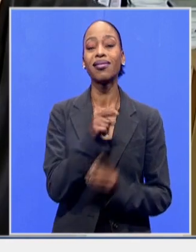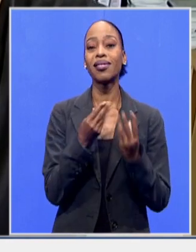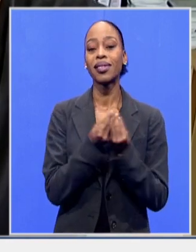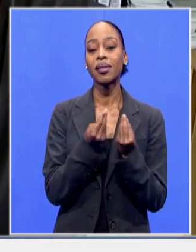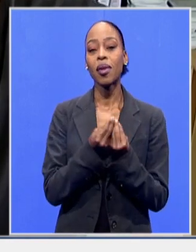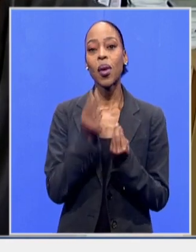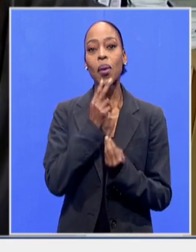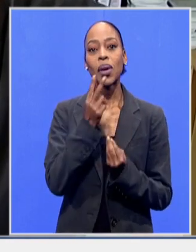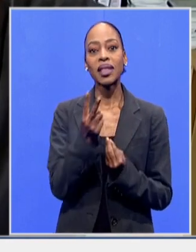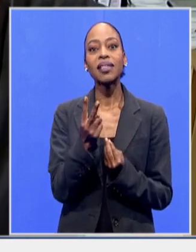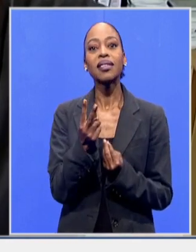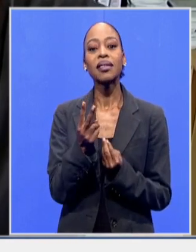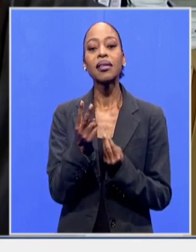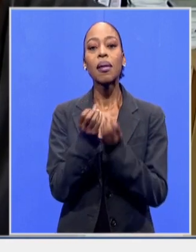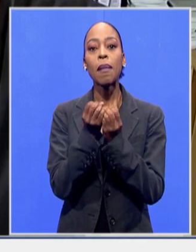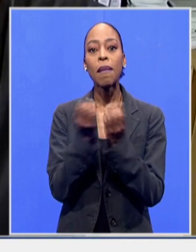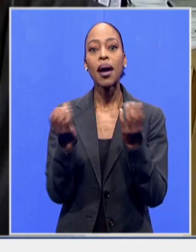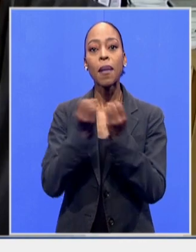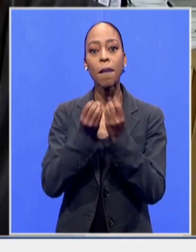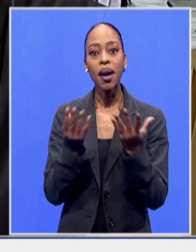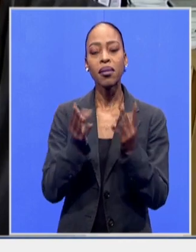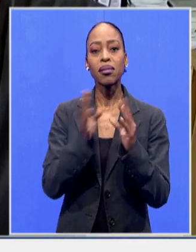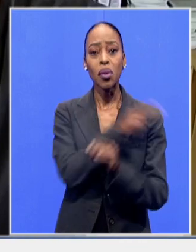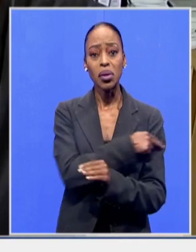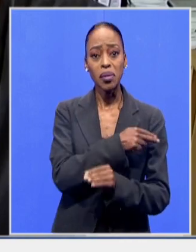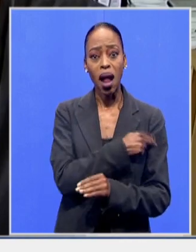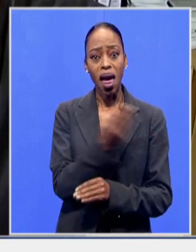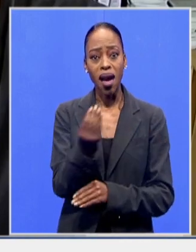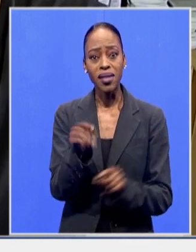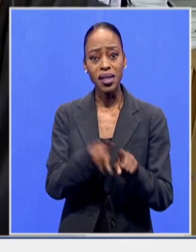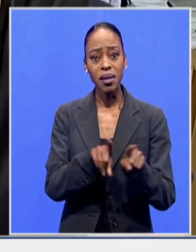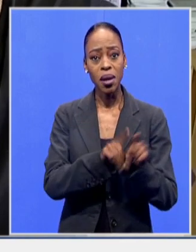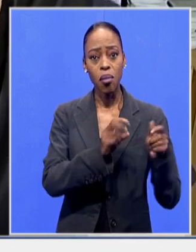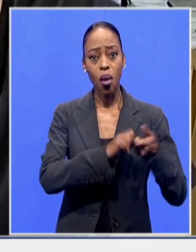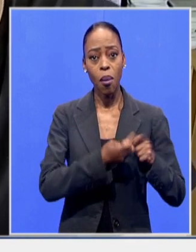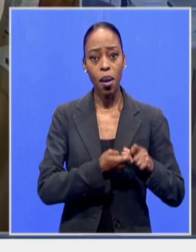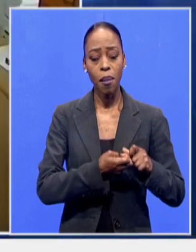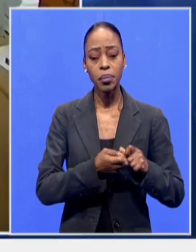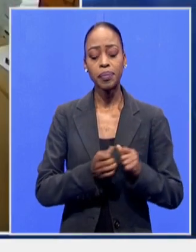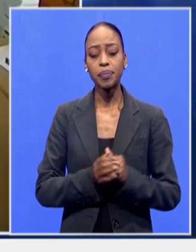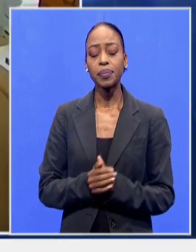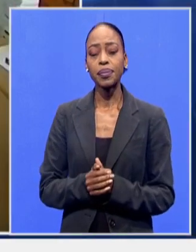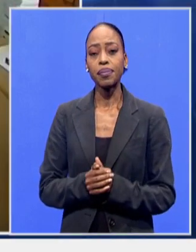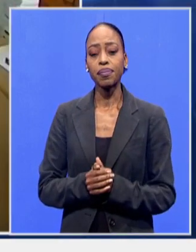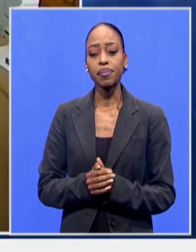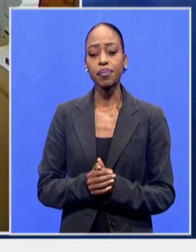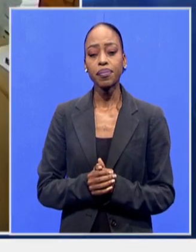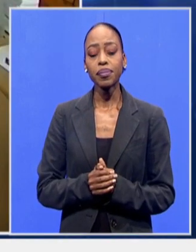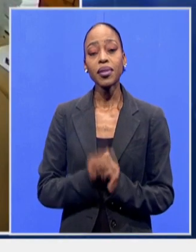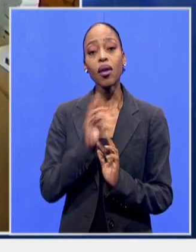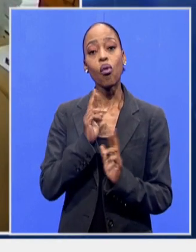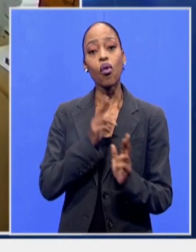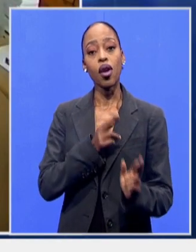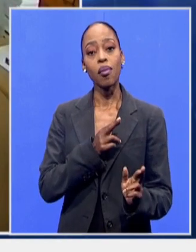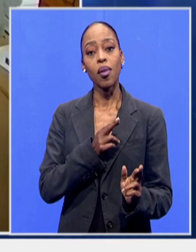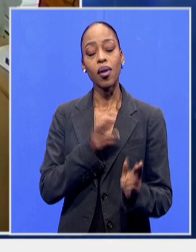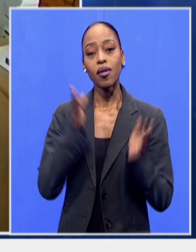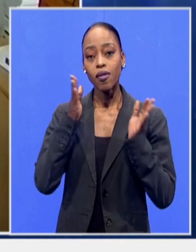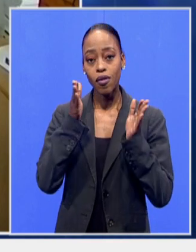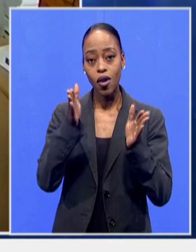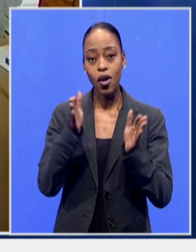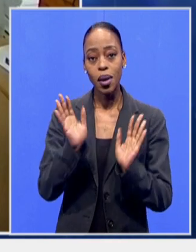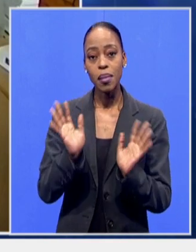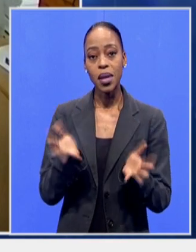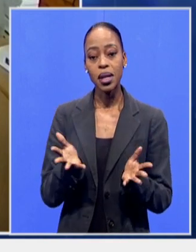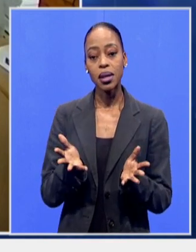we're seeing across many other health facilities? Yeah, so the report didn't only focus on that. It